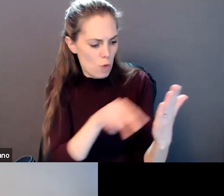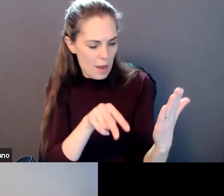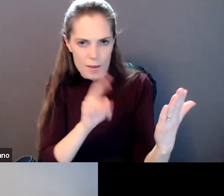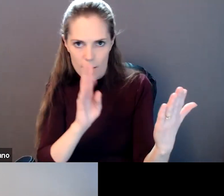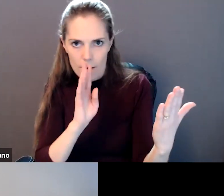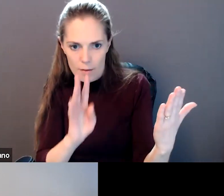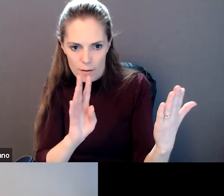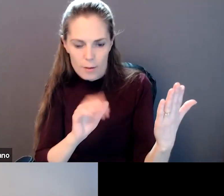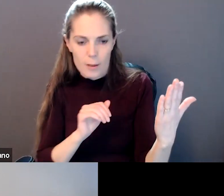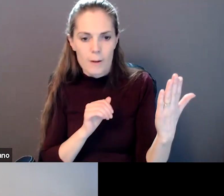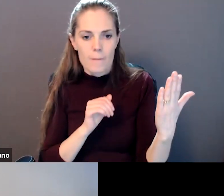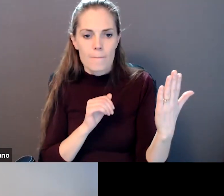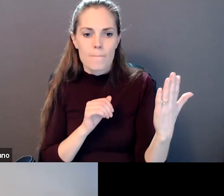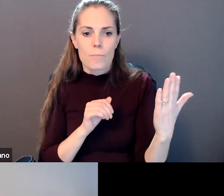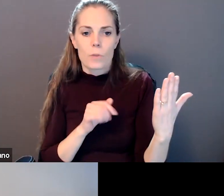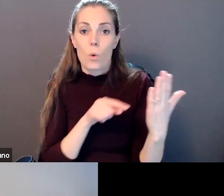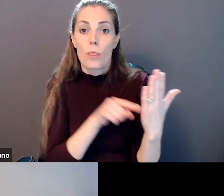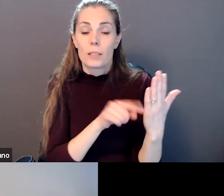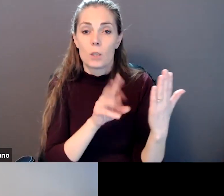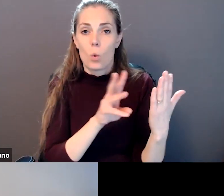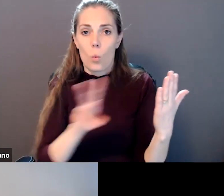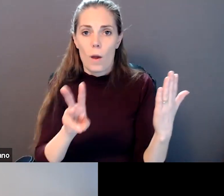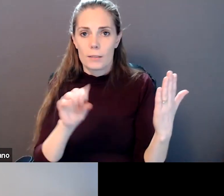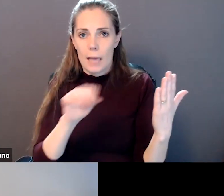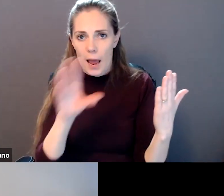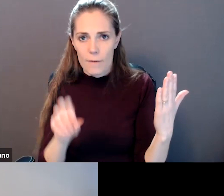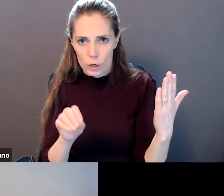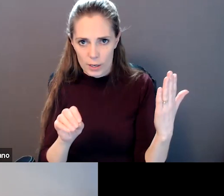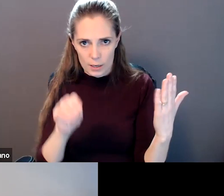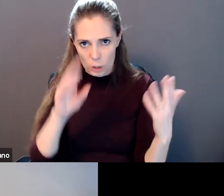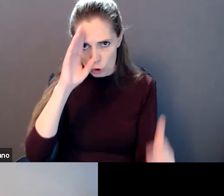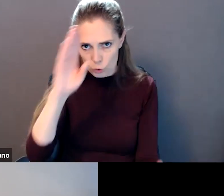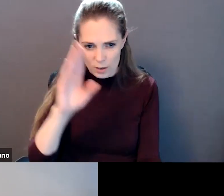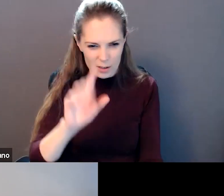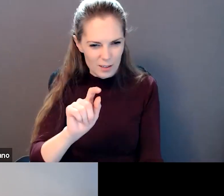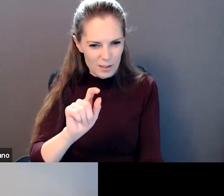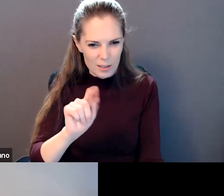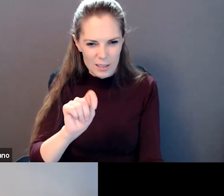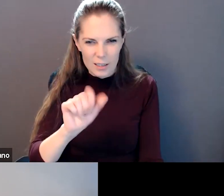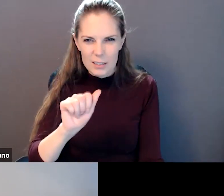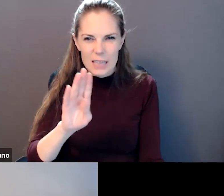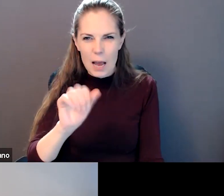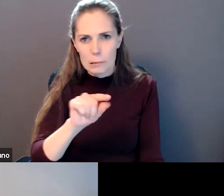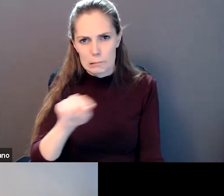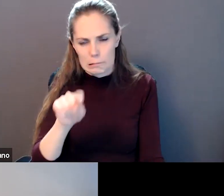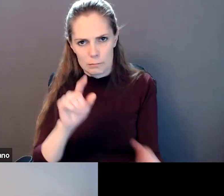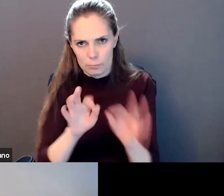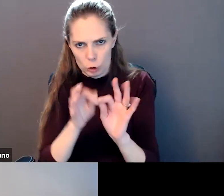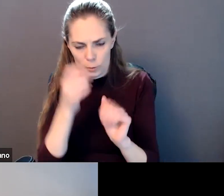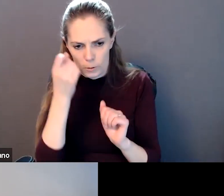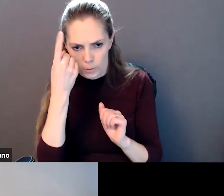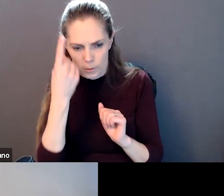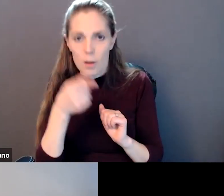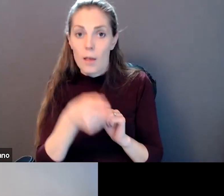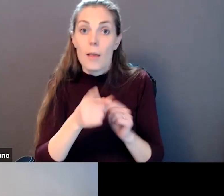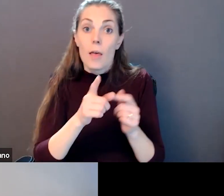Sayabano is a West African greeting, which translates to "I see you, I acknowledge